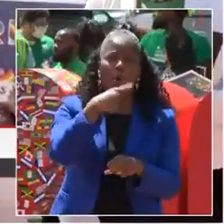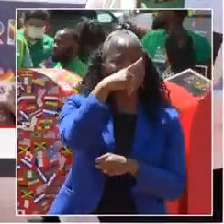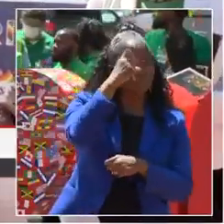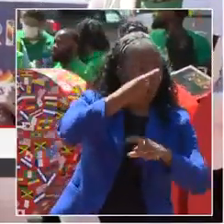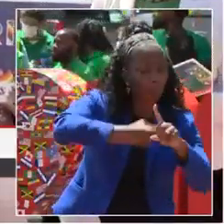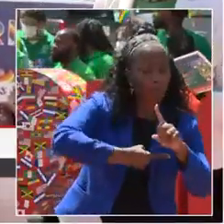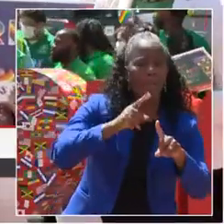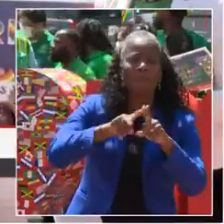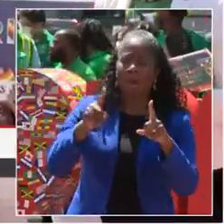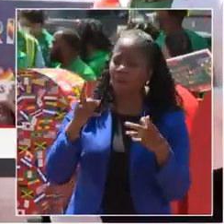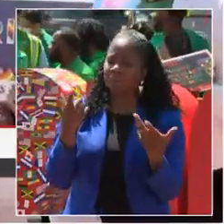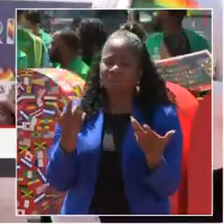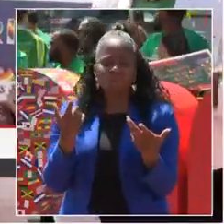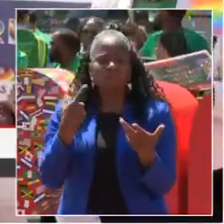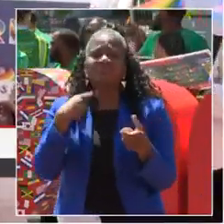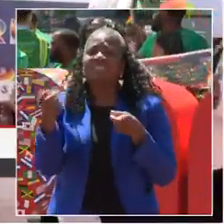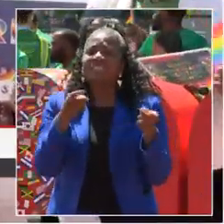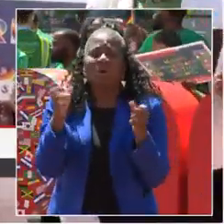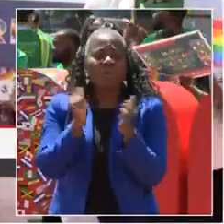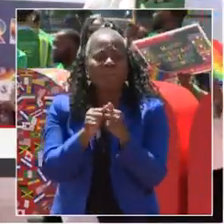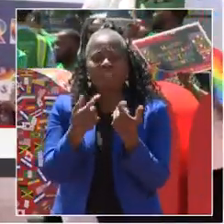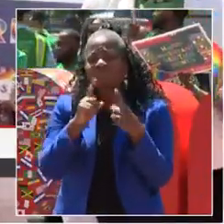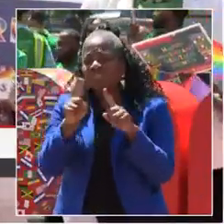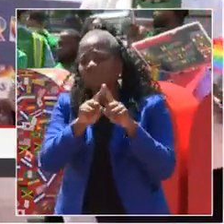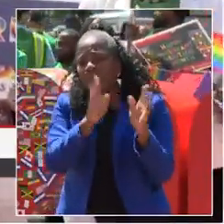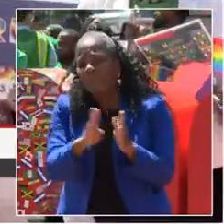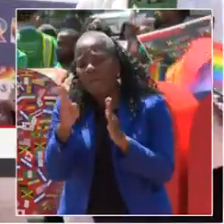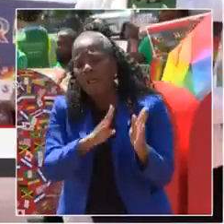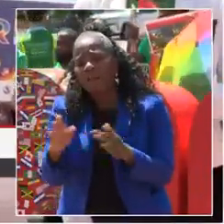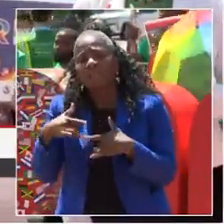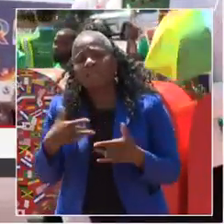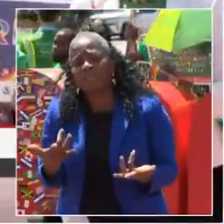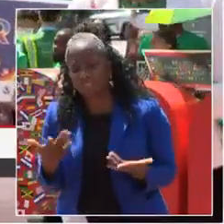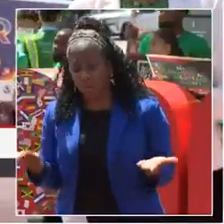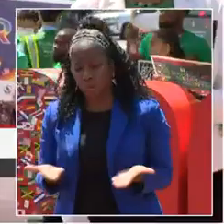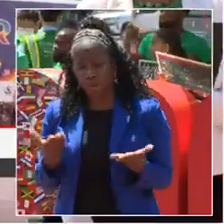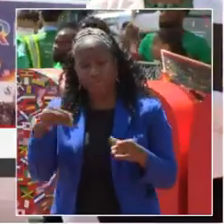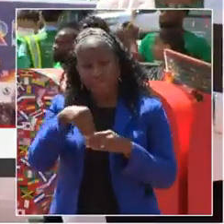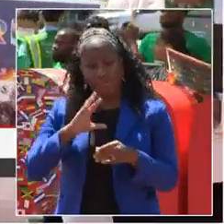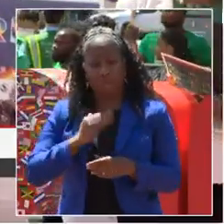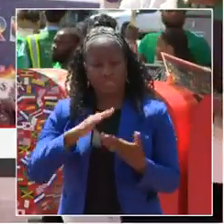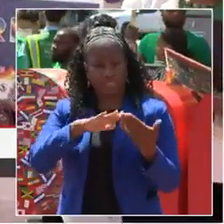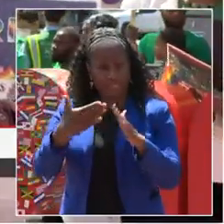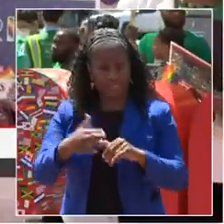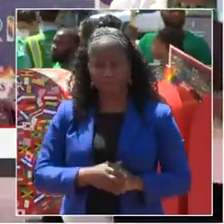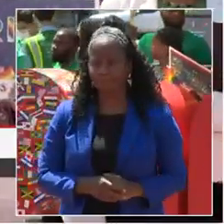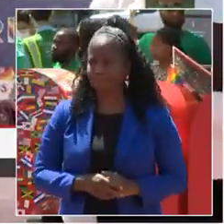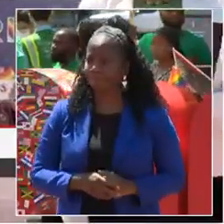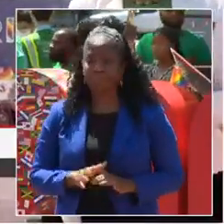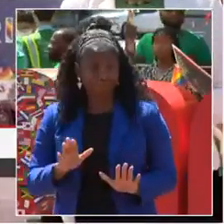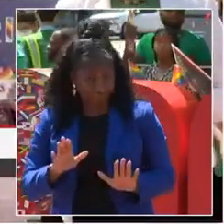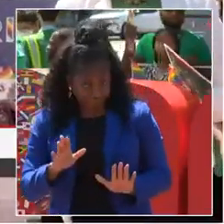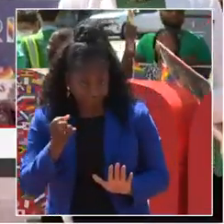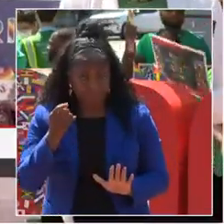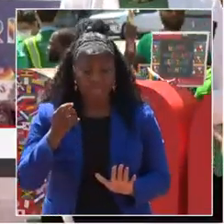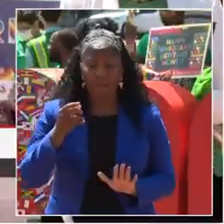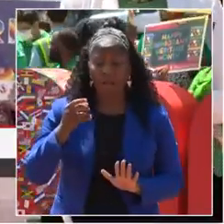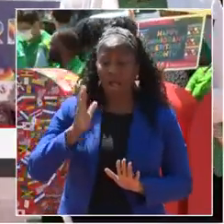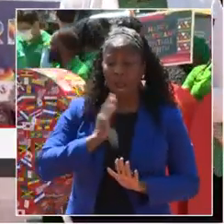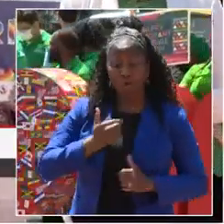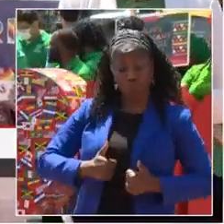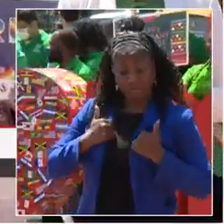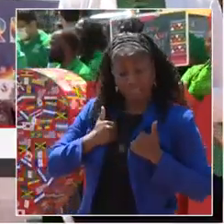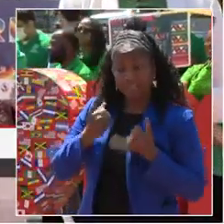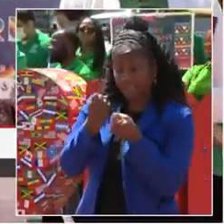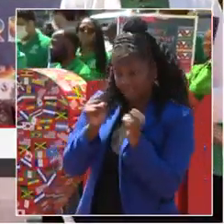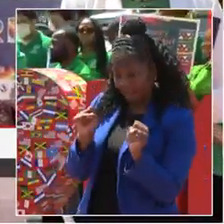but we deal with multi-layered planning and coordination regularly here in our city. The safety of our residents and all